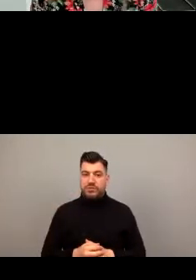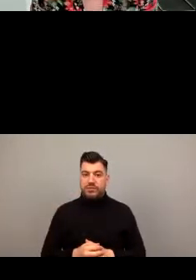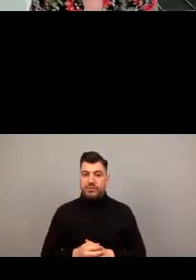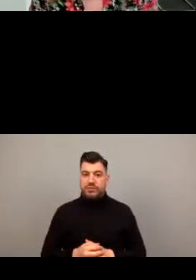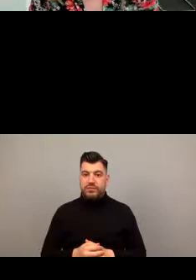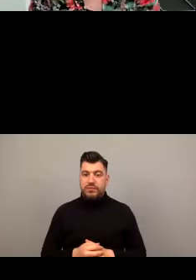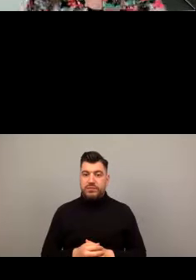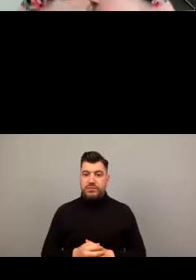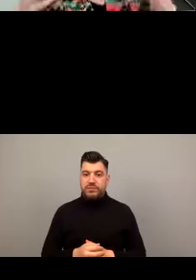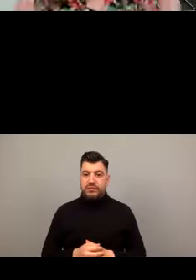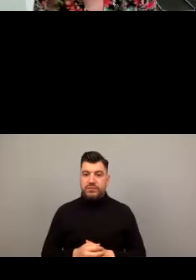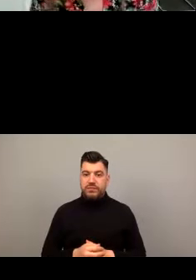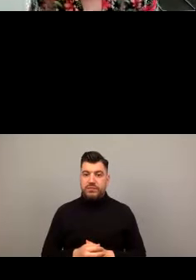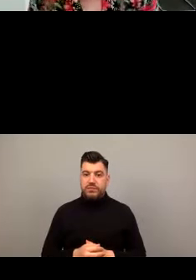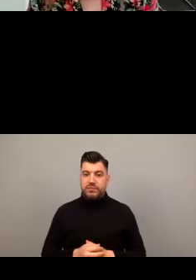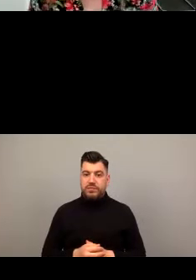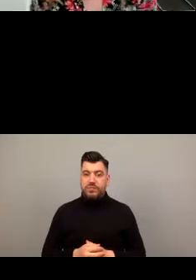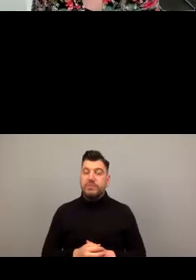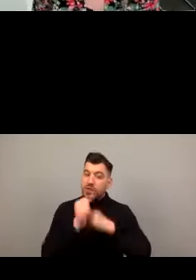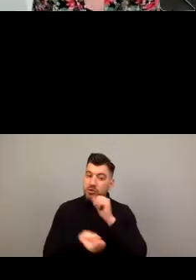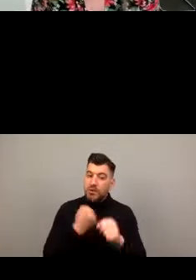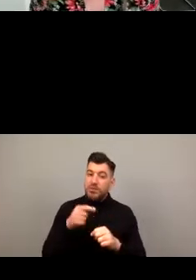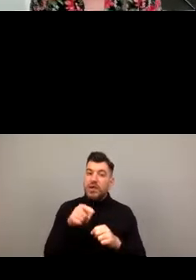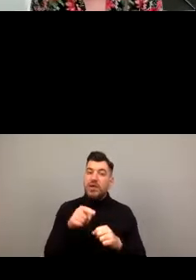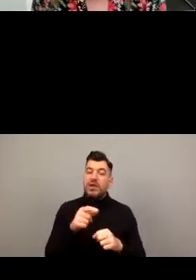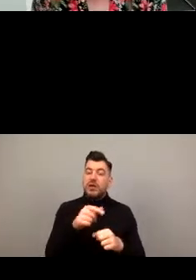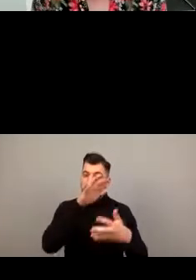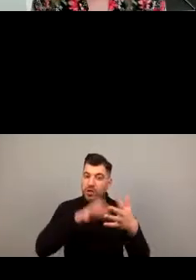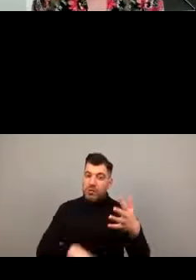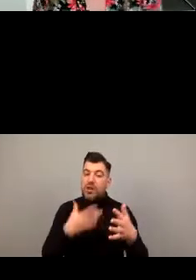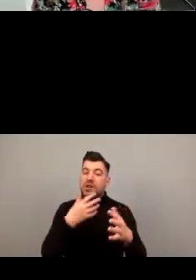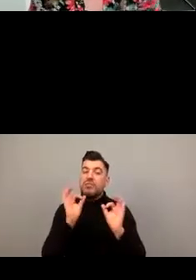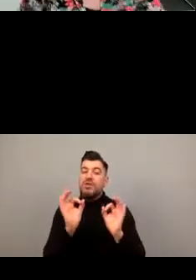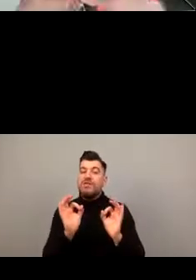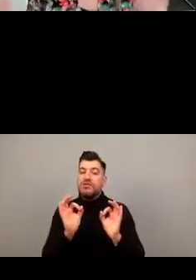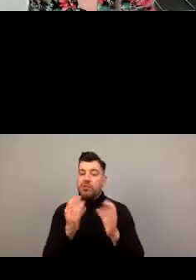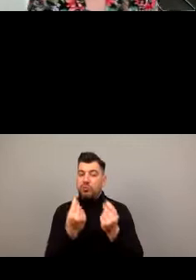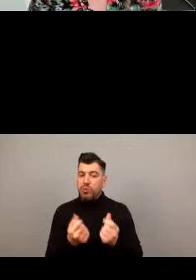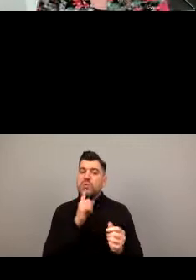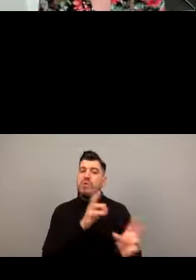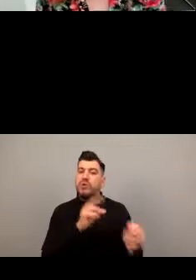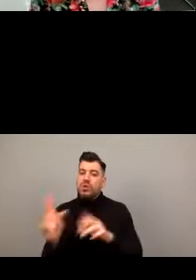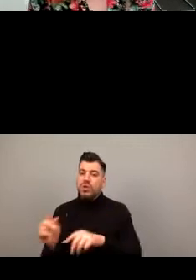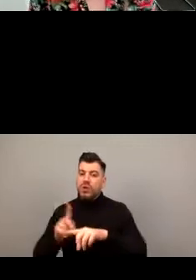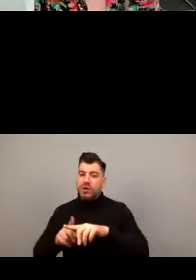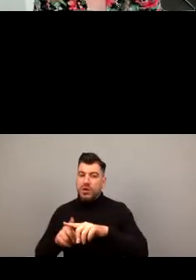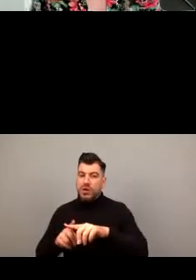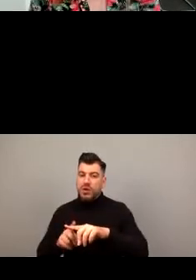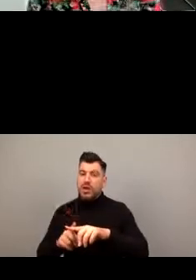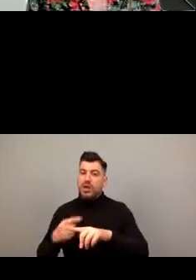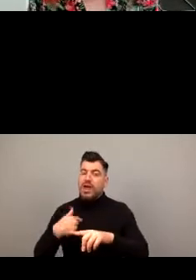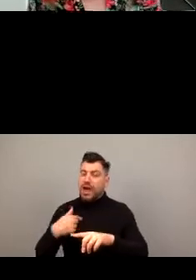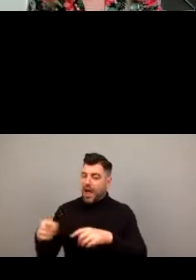text optimized in a natural way as well. We should be able to do that for Greek, I think. We have Greek working with us. We're going to do